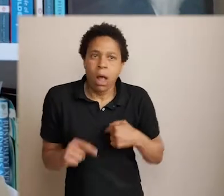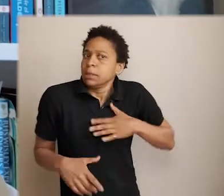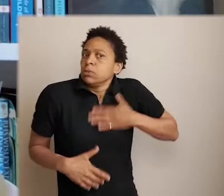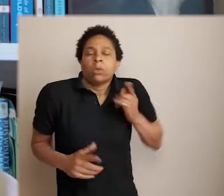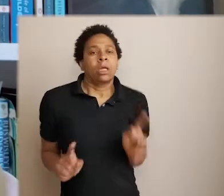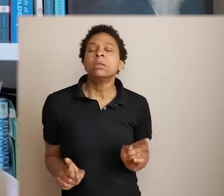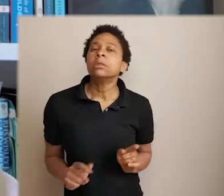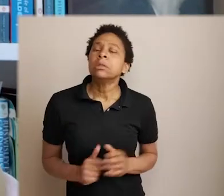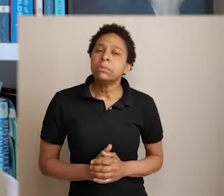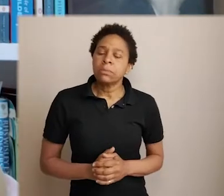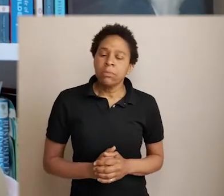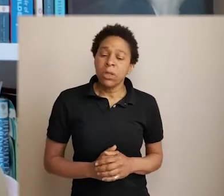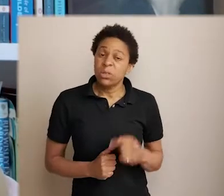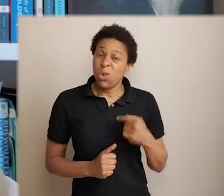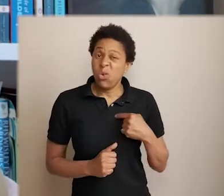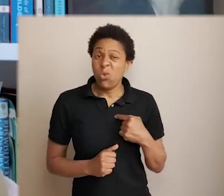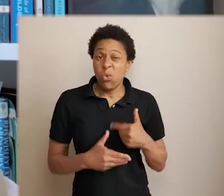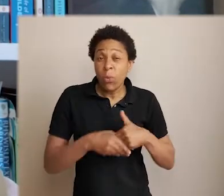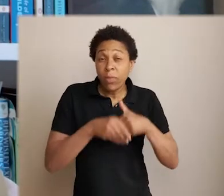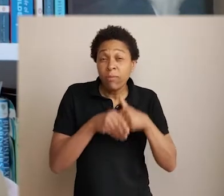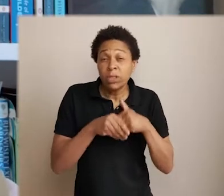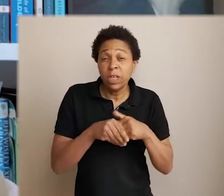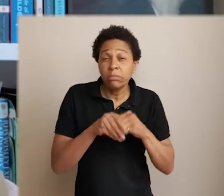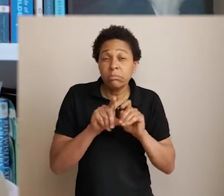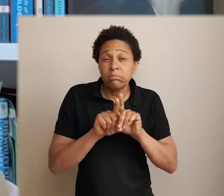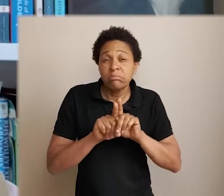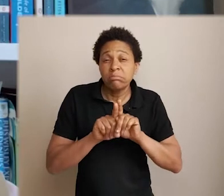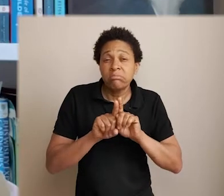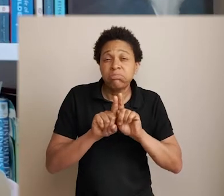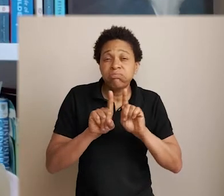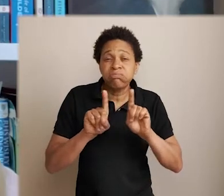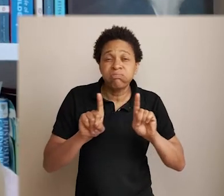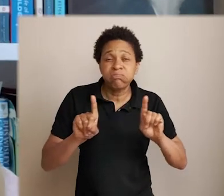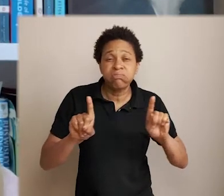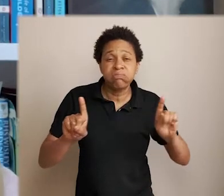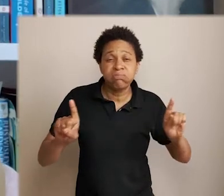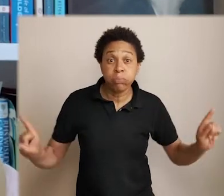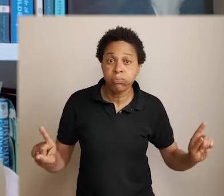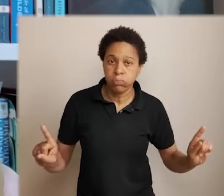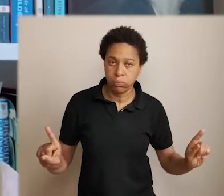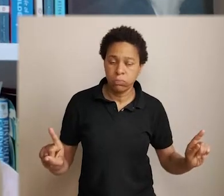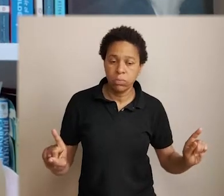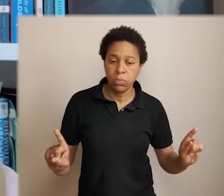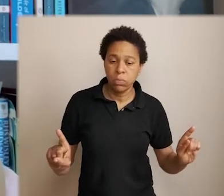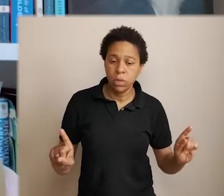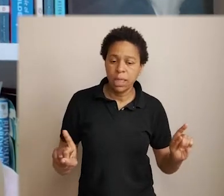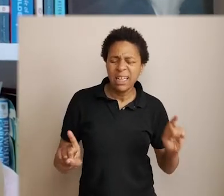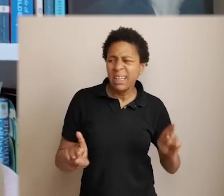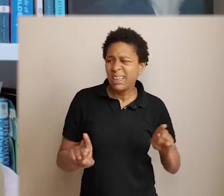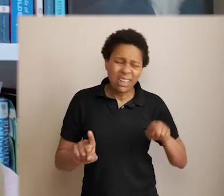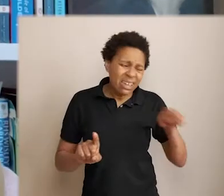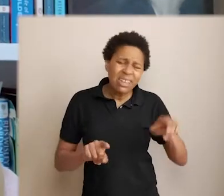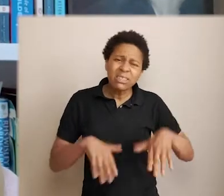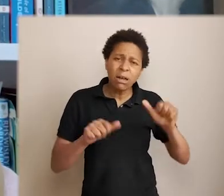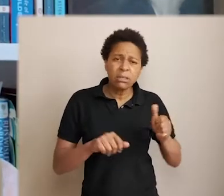Let's say our friendship cooled to a dramatic extent. And also, he started to go off in